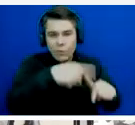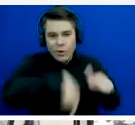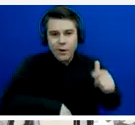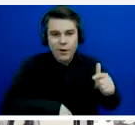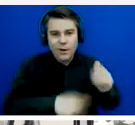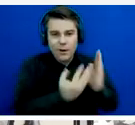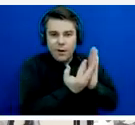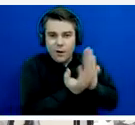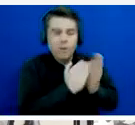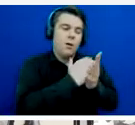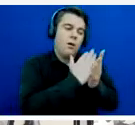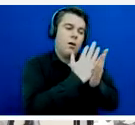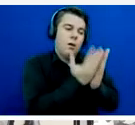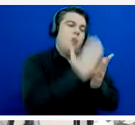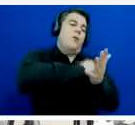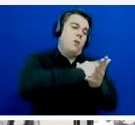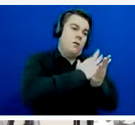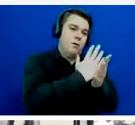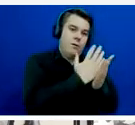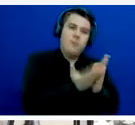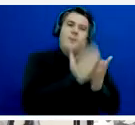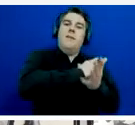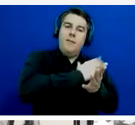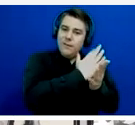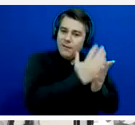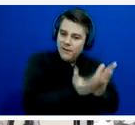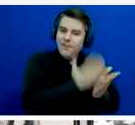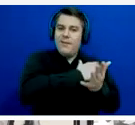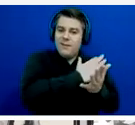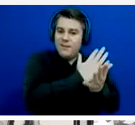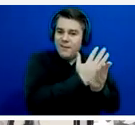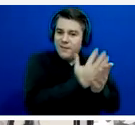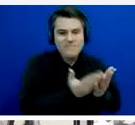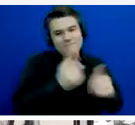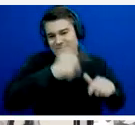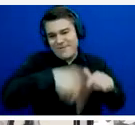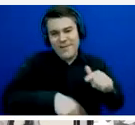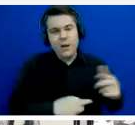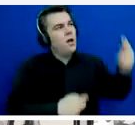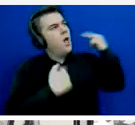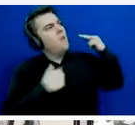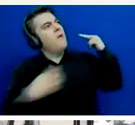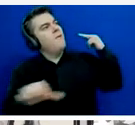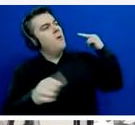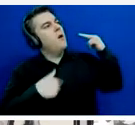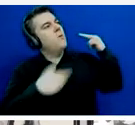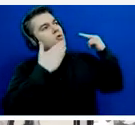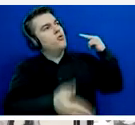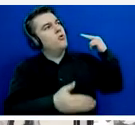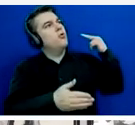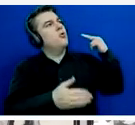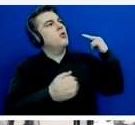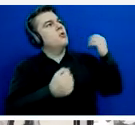keep looking back at what you used to do, or how good you did when you first started, or how I used to be so good at sponsoring